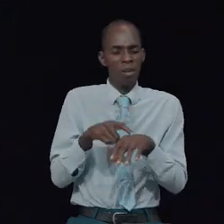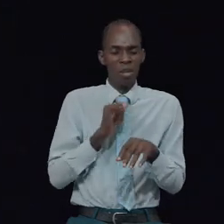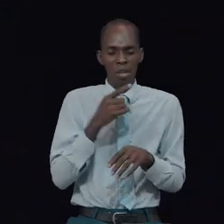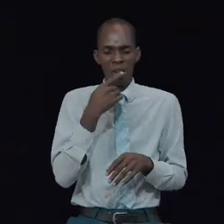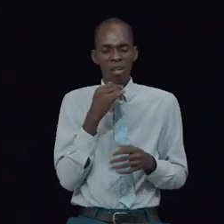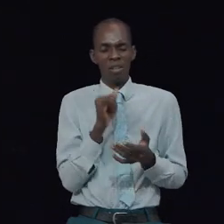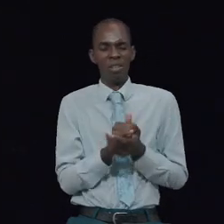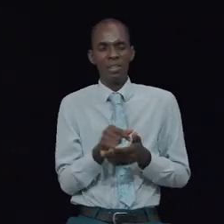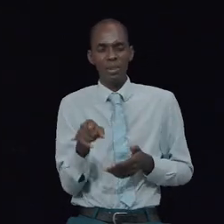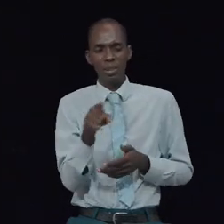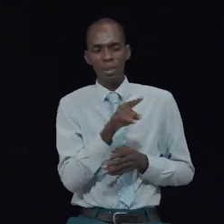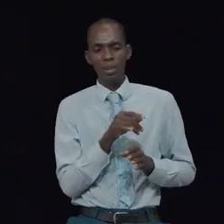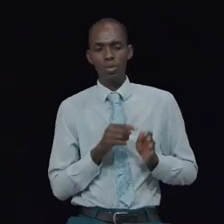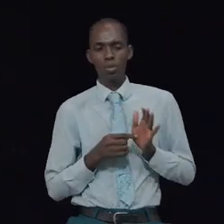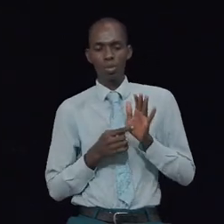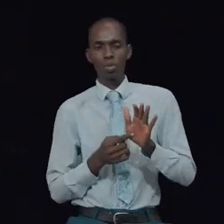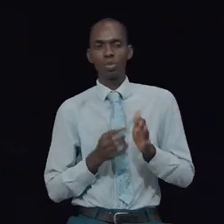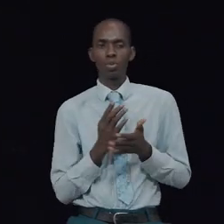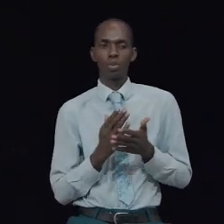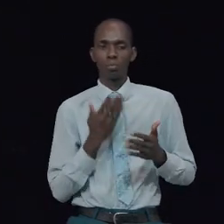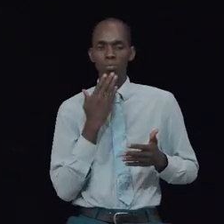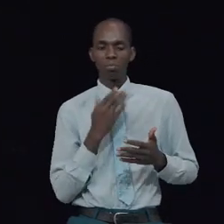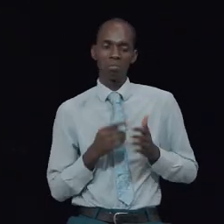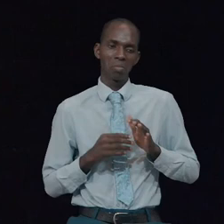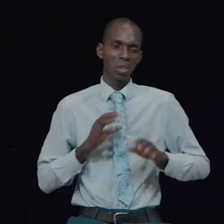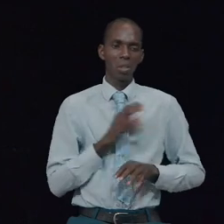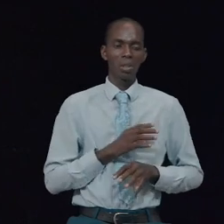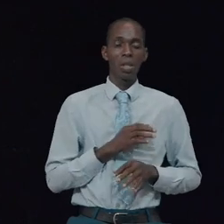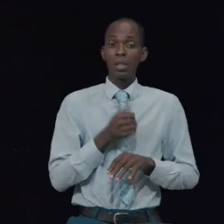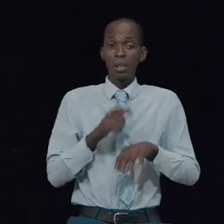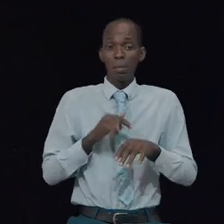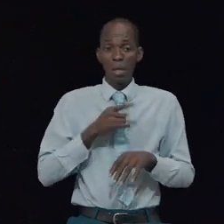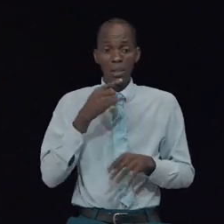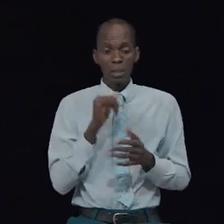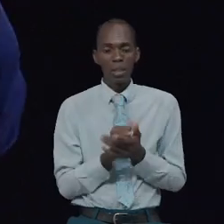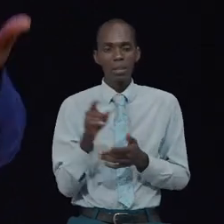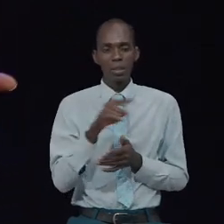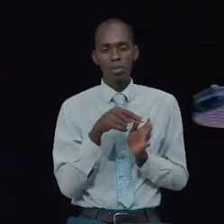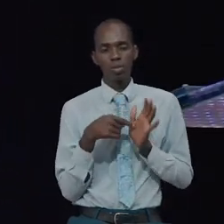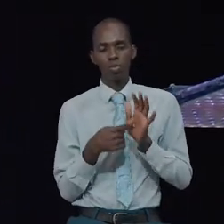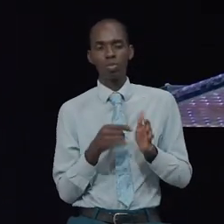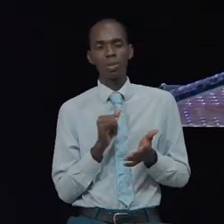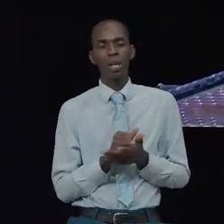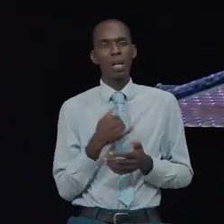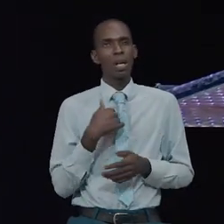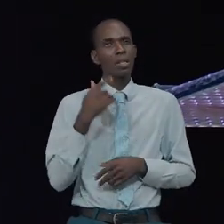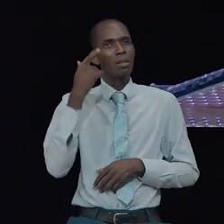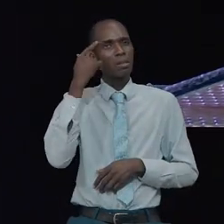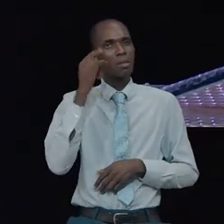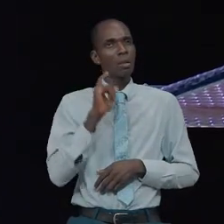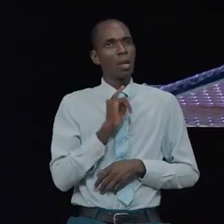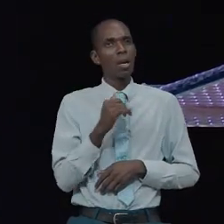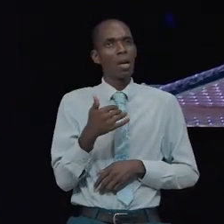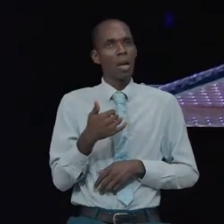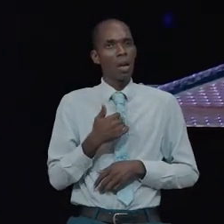they react. Every time I do that, they react. I think I have conviction, and I think